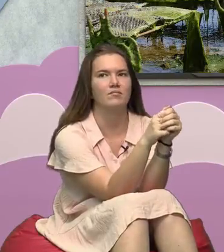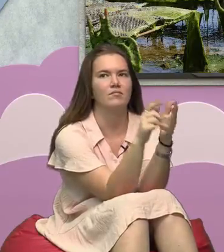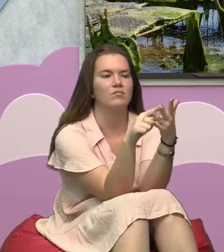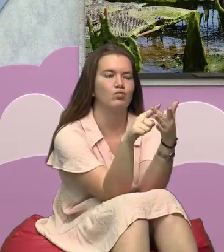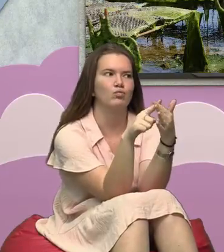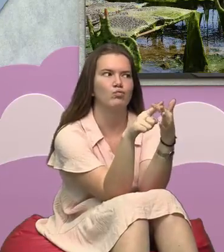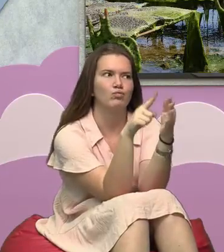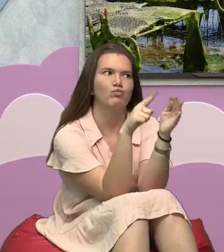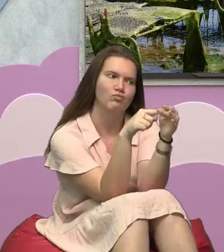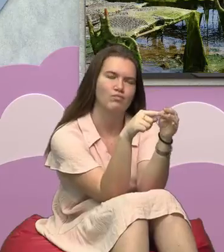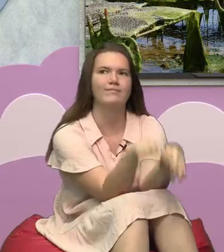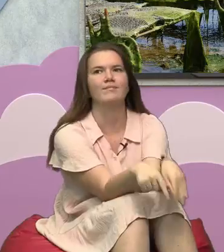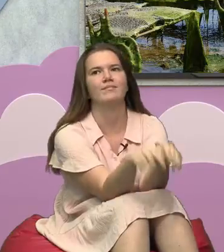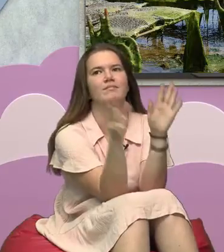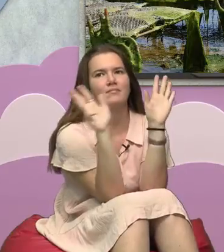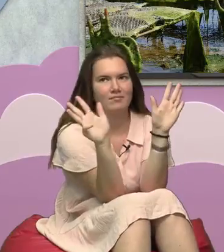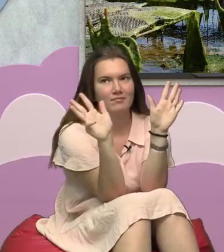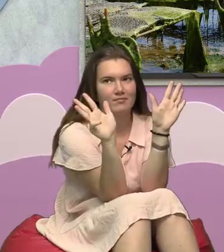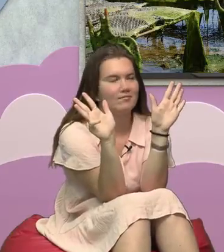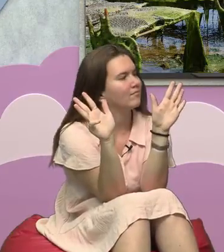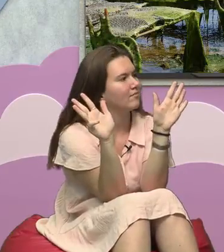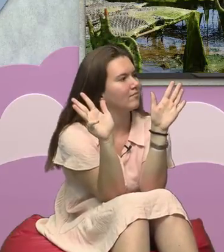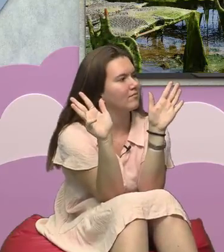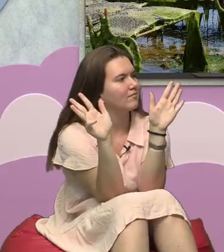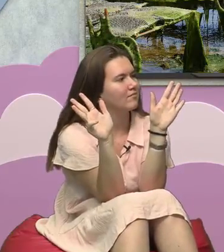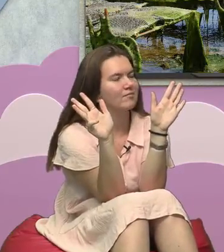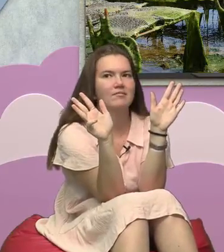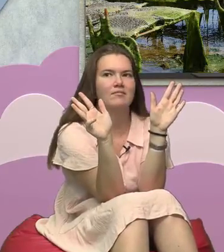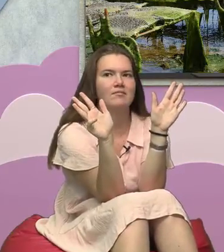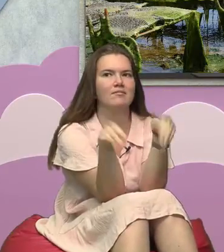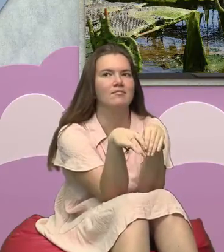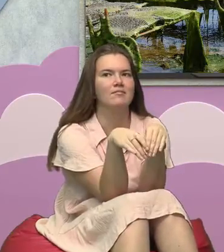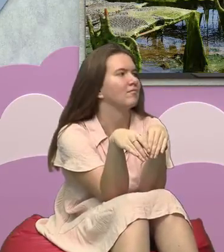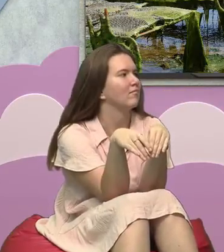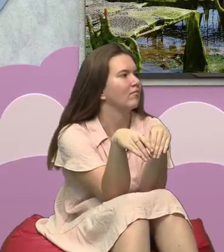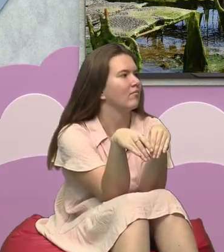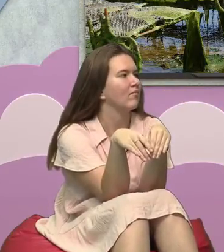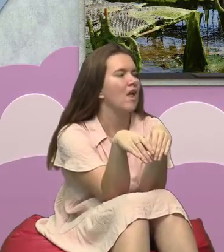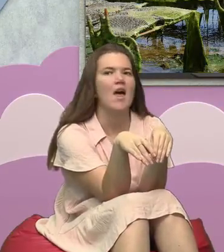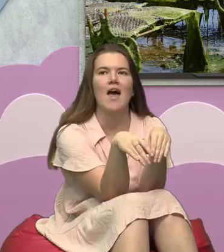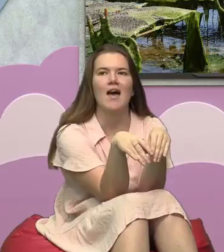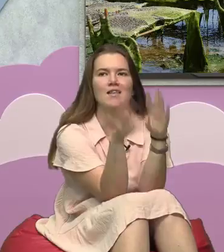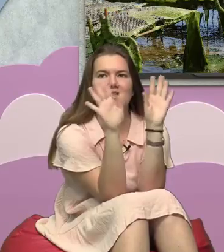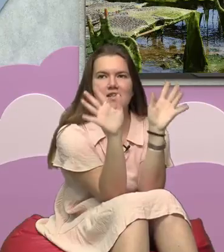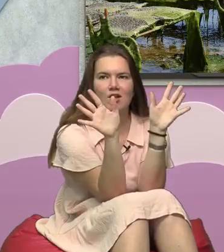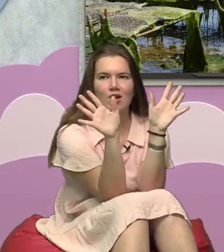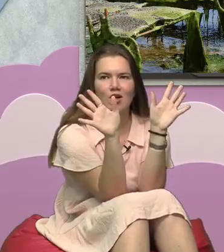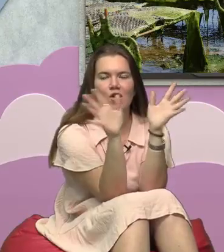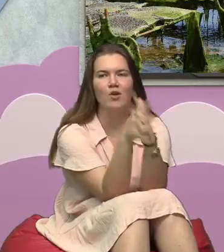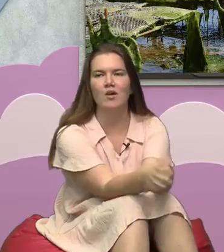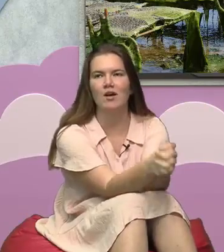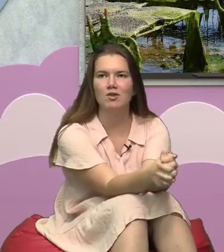Monday, Tuesday, Wednesday, Thursday, Friday at 9 on our My Zone Zashi Facebook pages. And where else can they find us? At